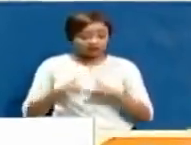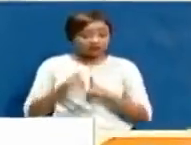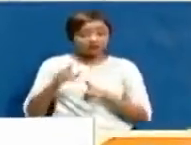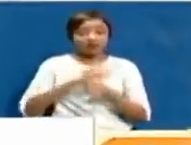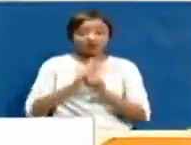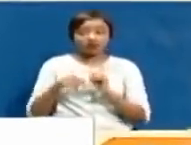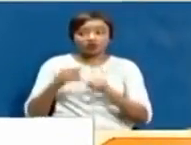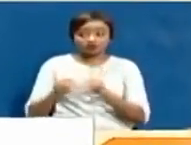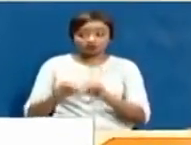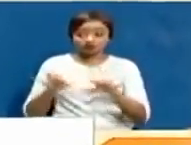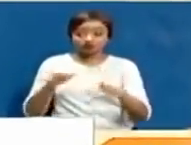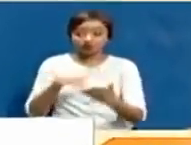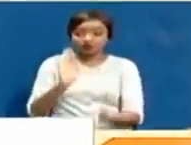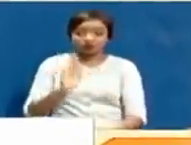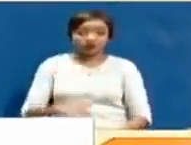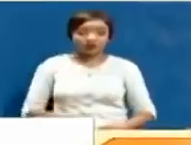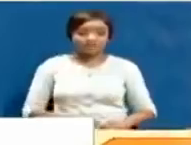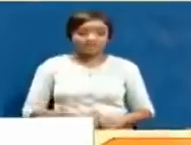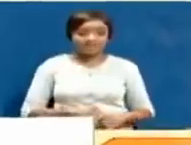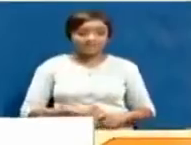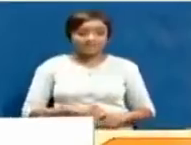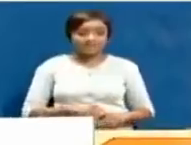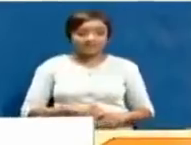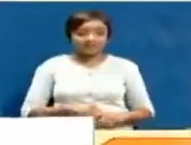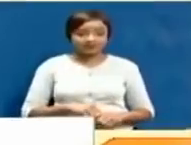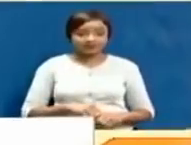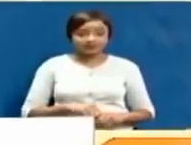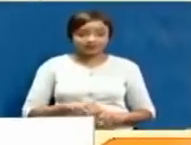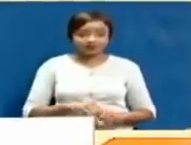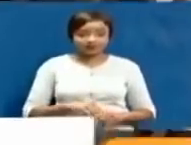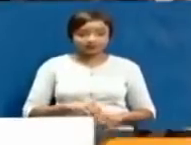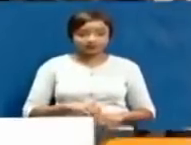high numbers. Enock Sikolia, Citizen TV, Nairobi.